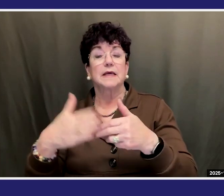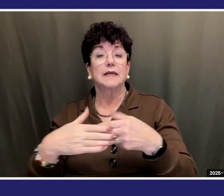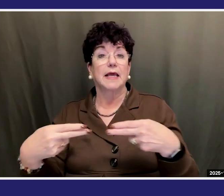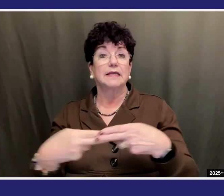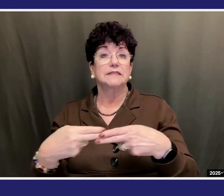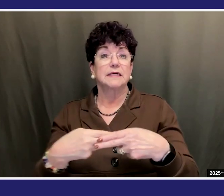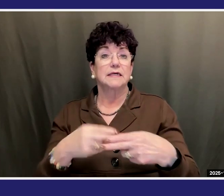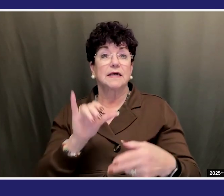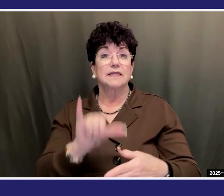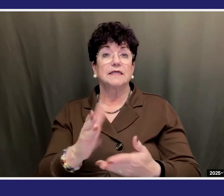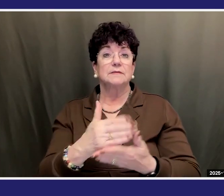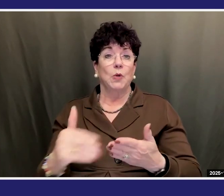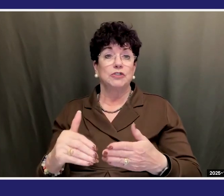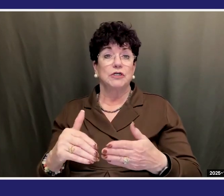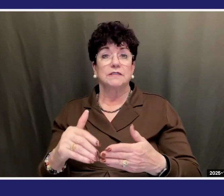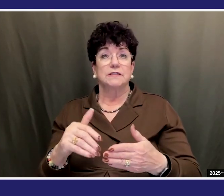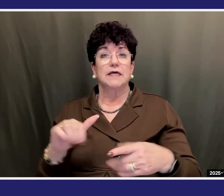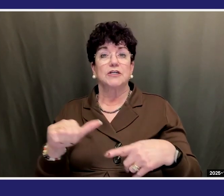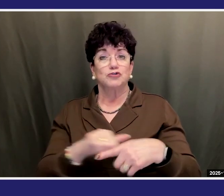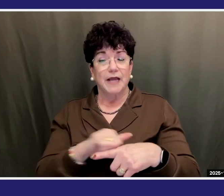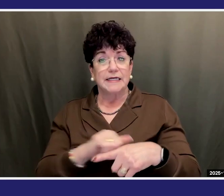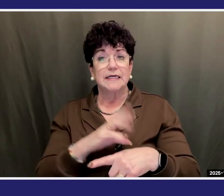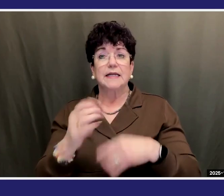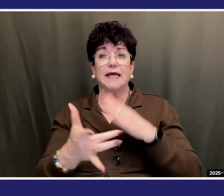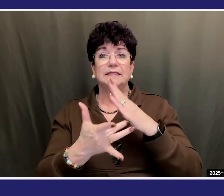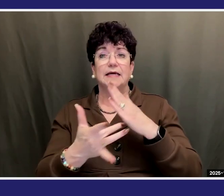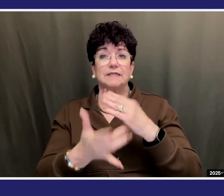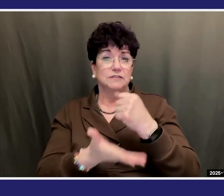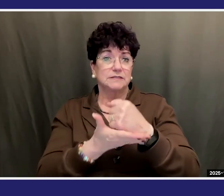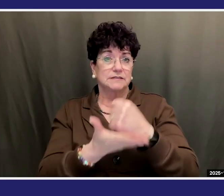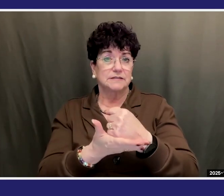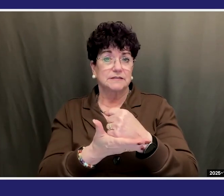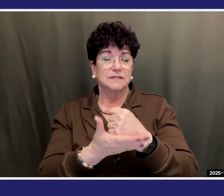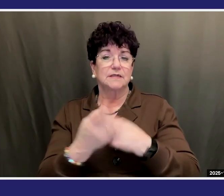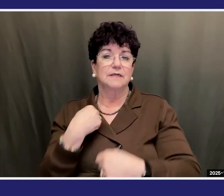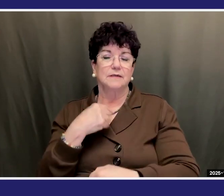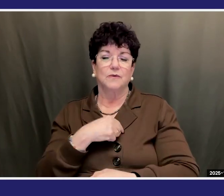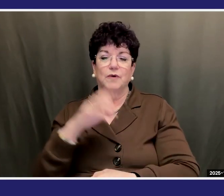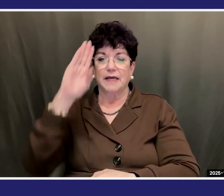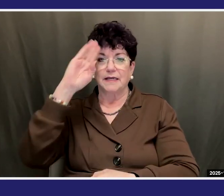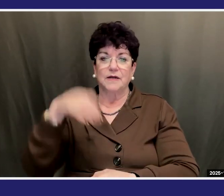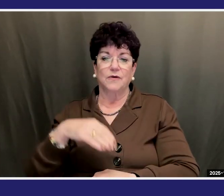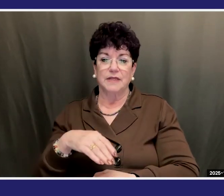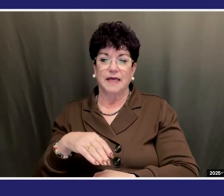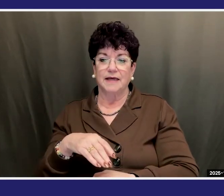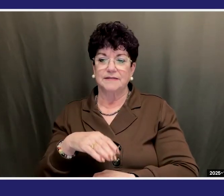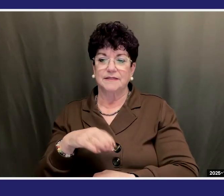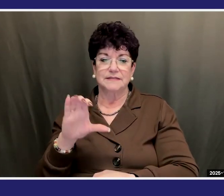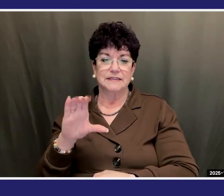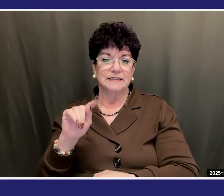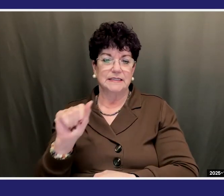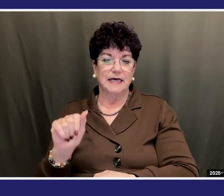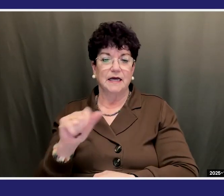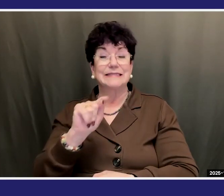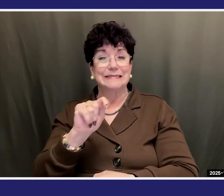The next component, program component, is training and technical assistance. We know that TTA, as it's also known,